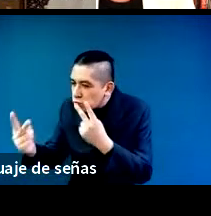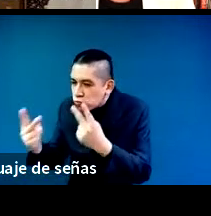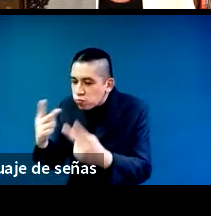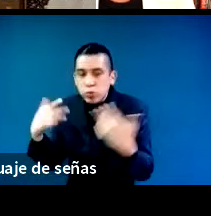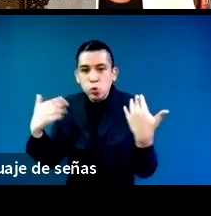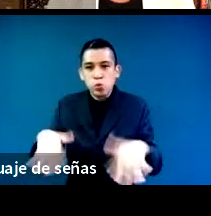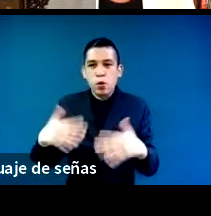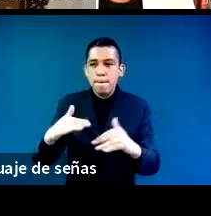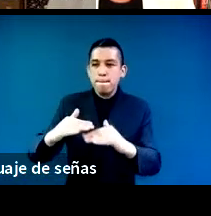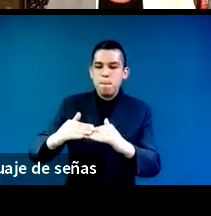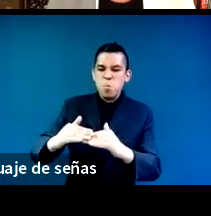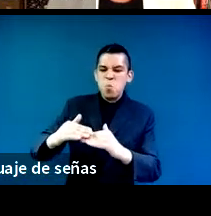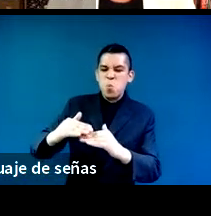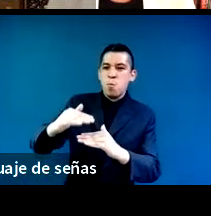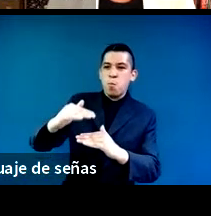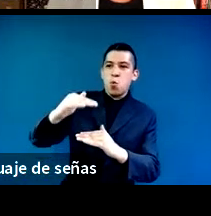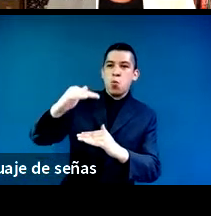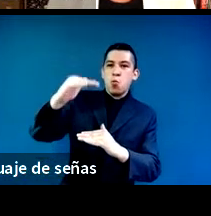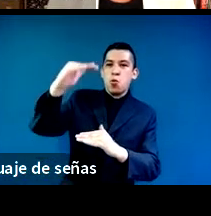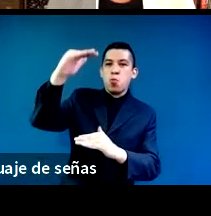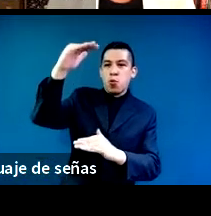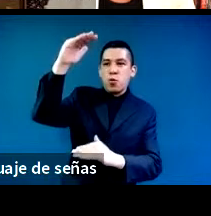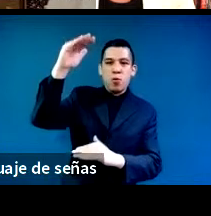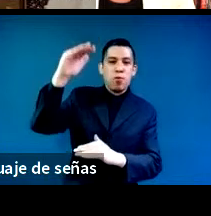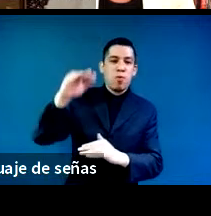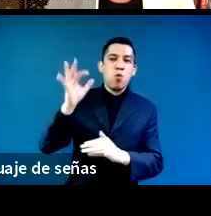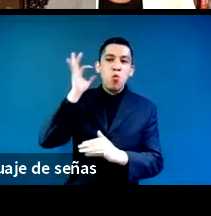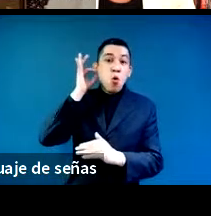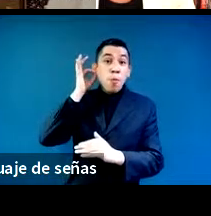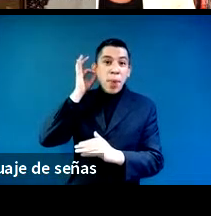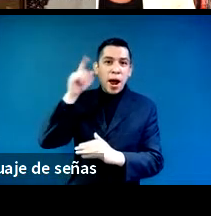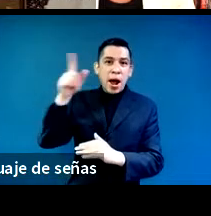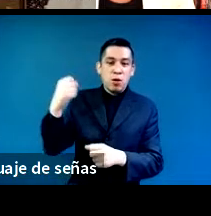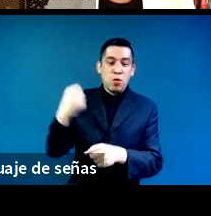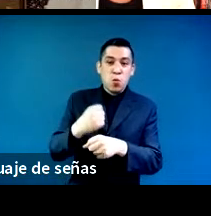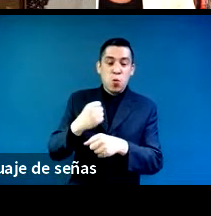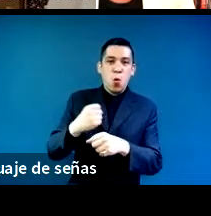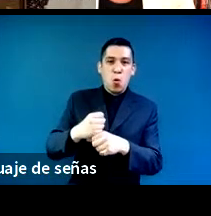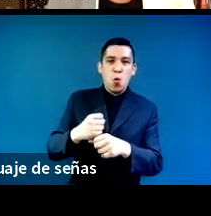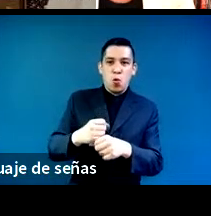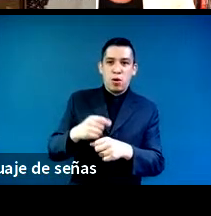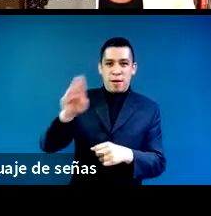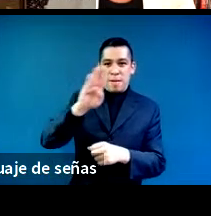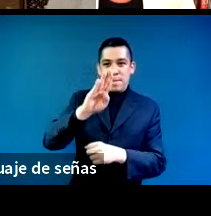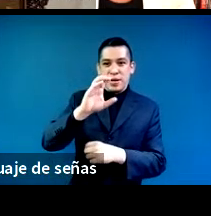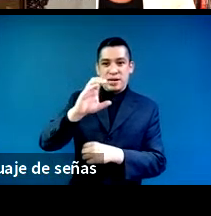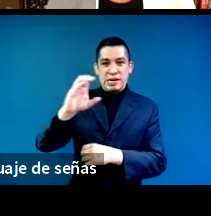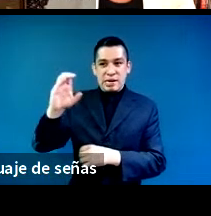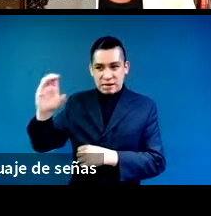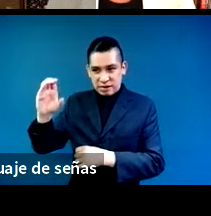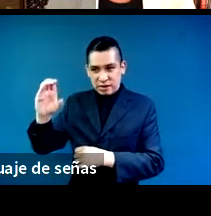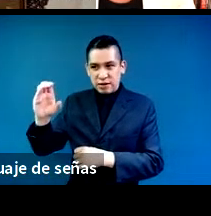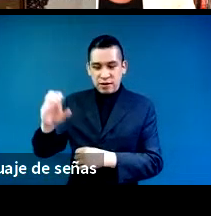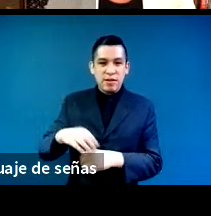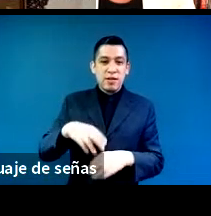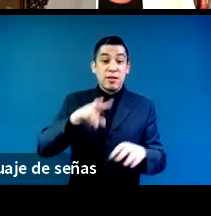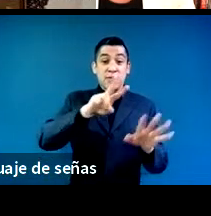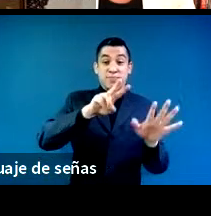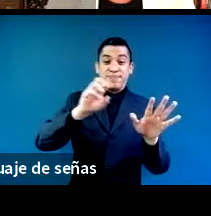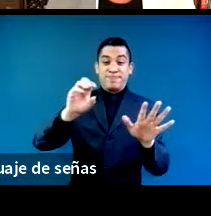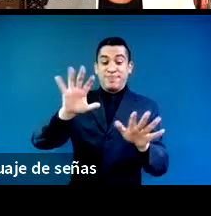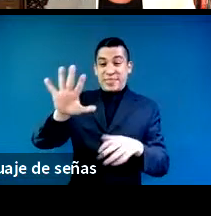We have 85 organisations across 26 countries, also taking part in using